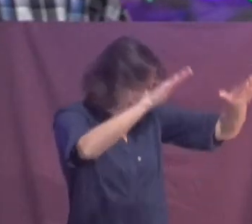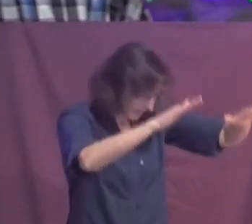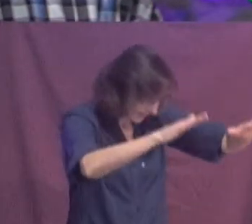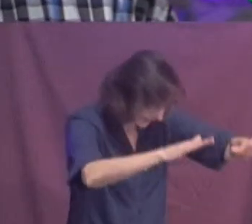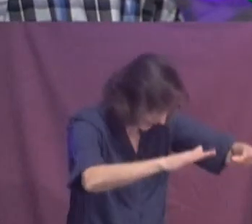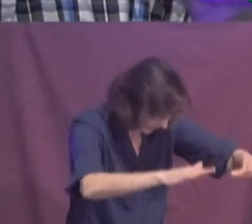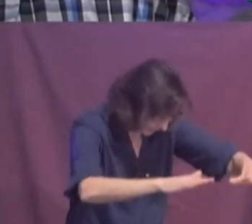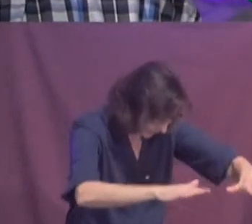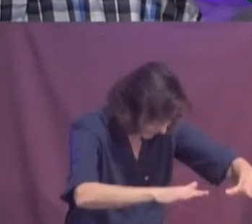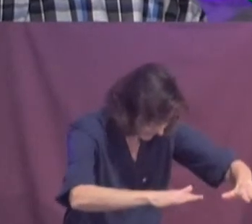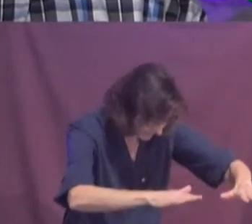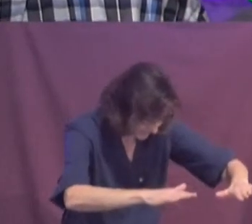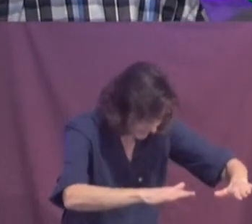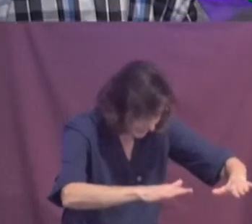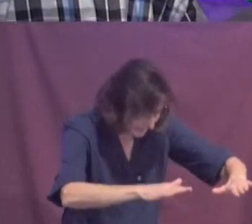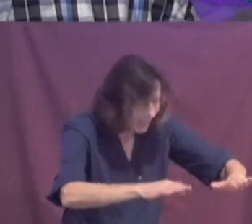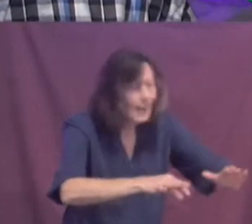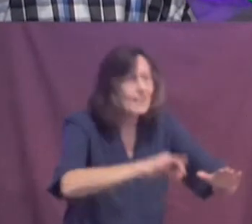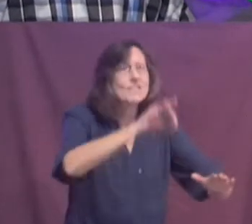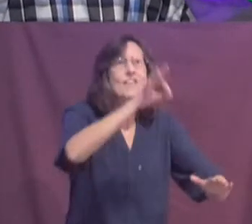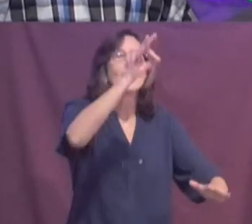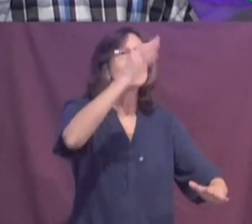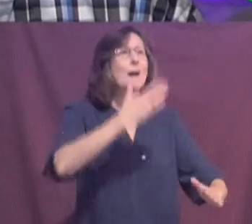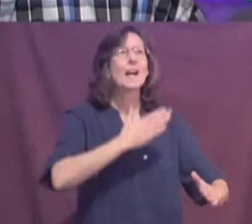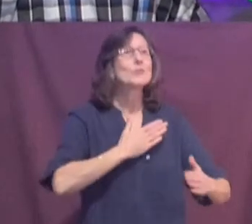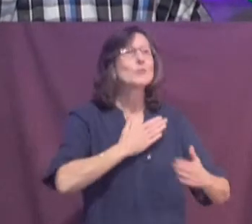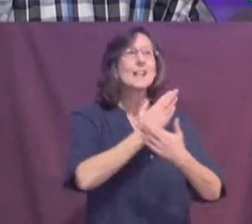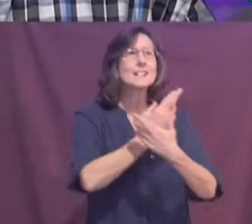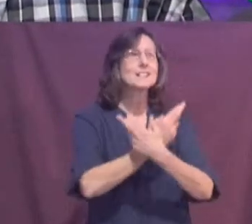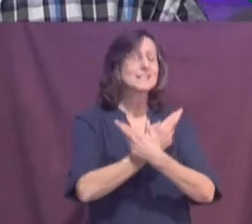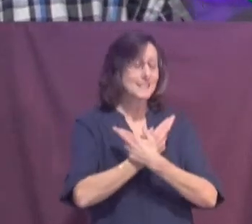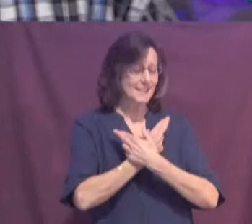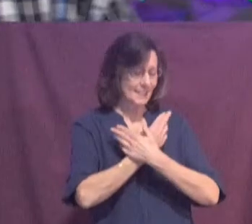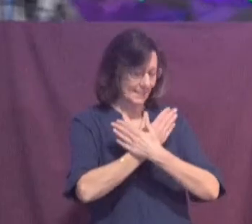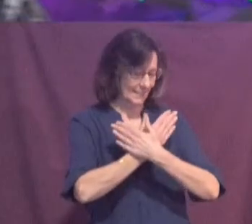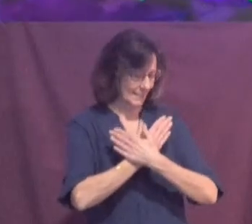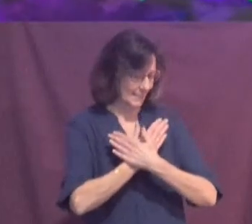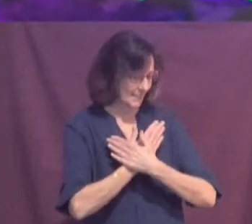bowing here, I find my rest.